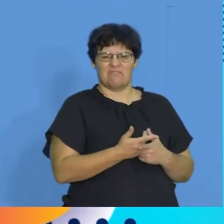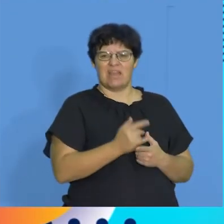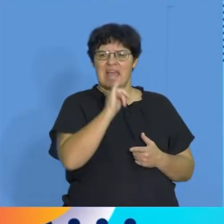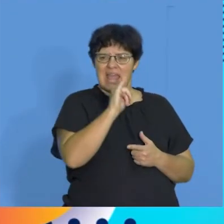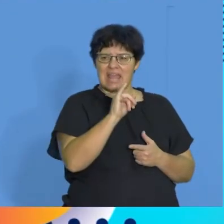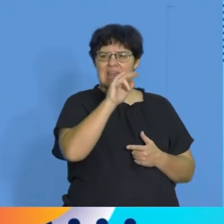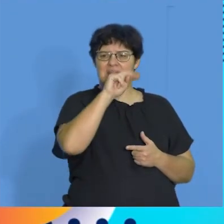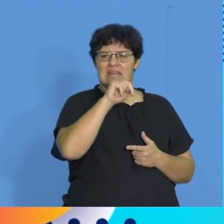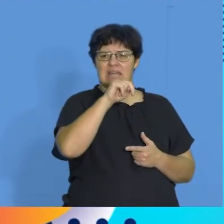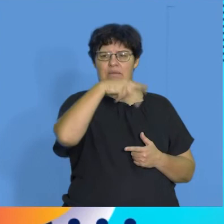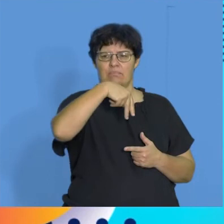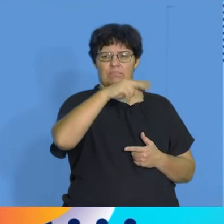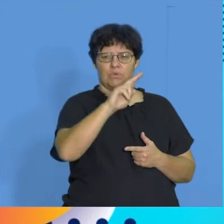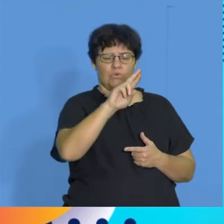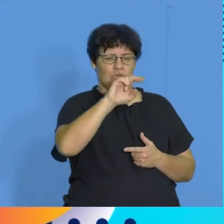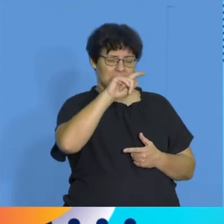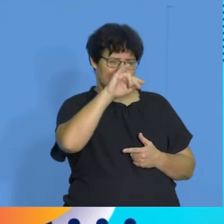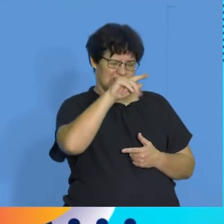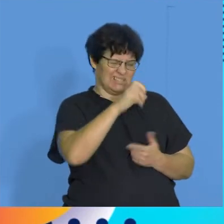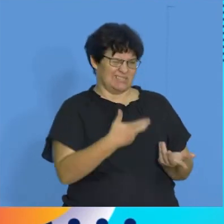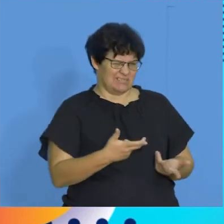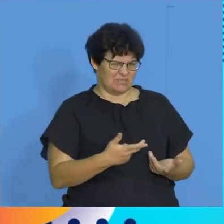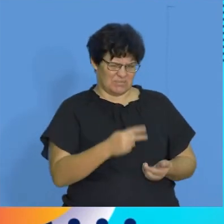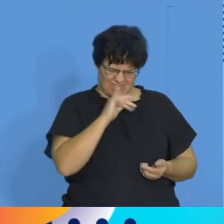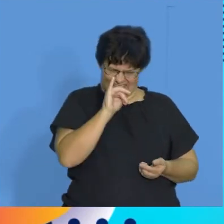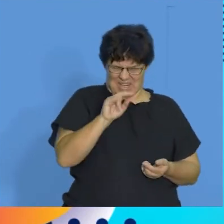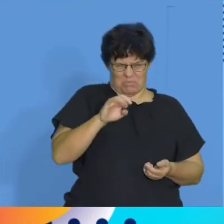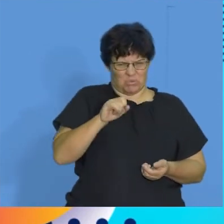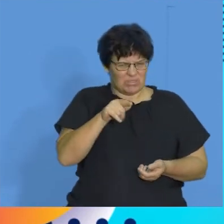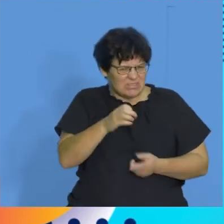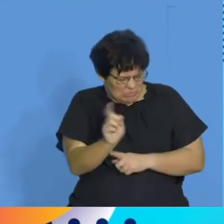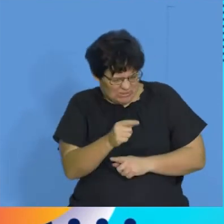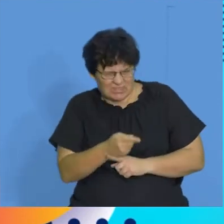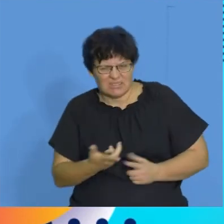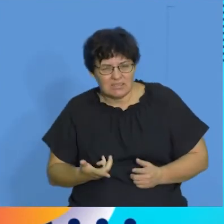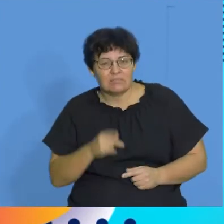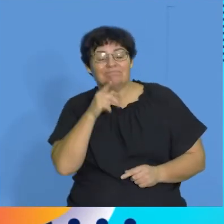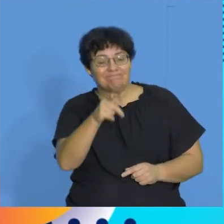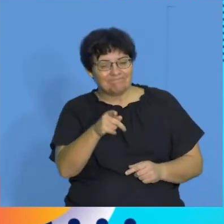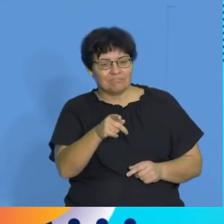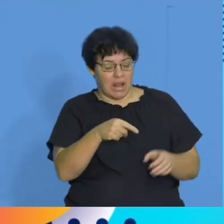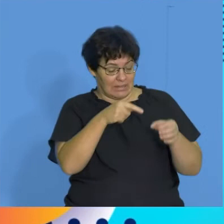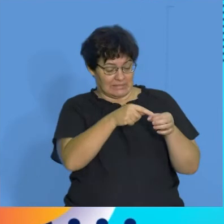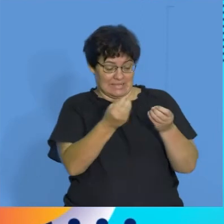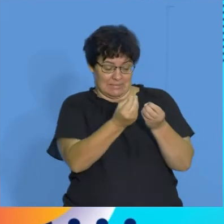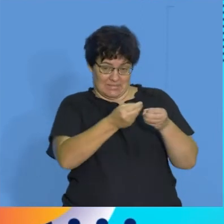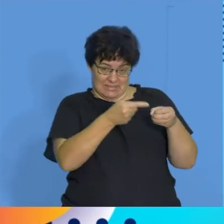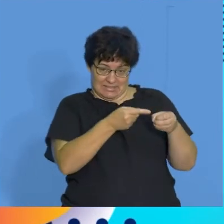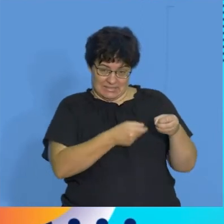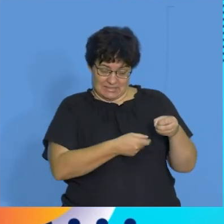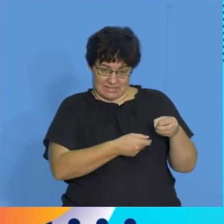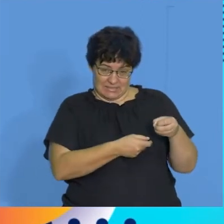are impurities? Suppose you've got a substance, when you find it, in the manner in which it occurs, it's